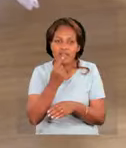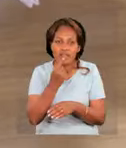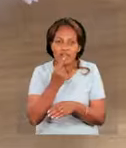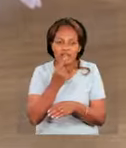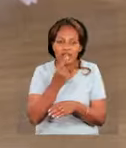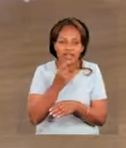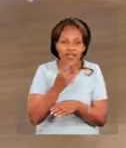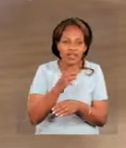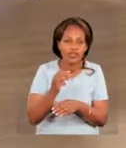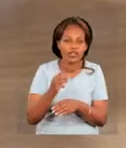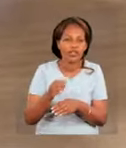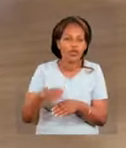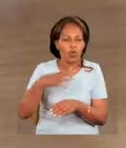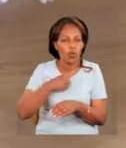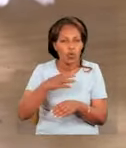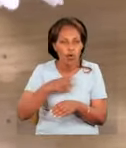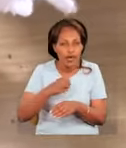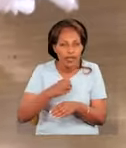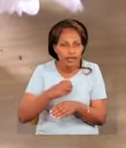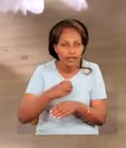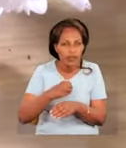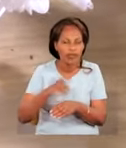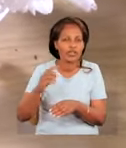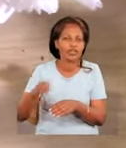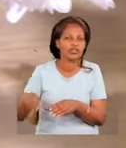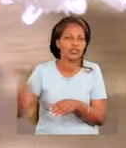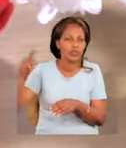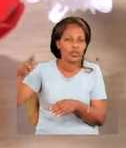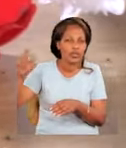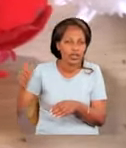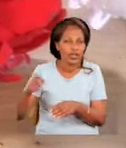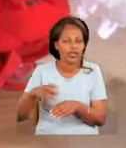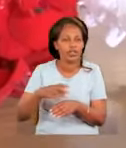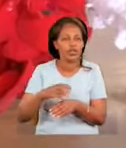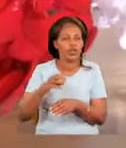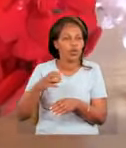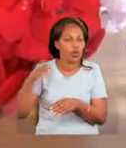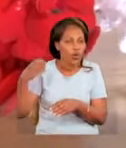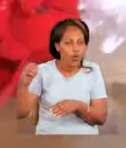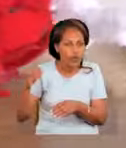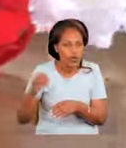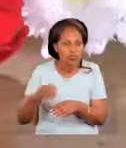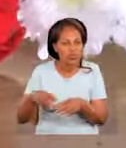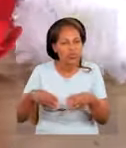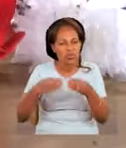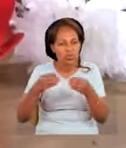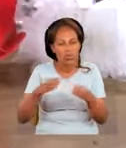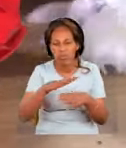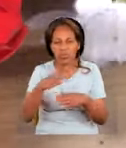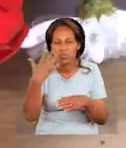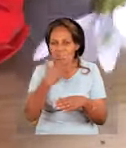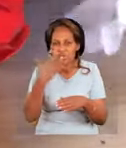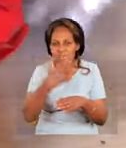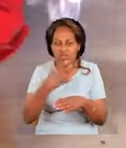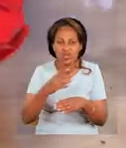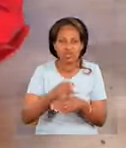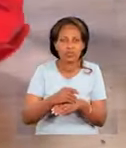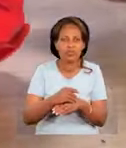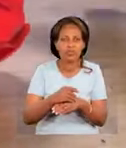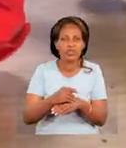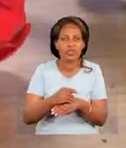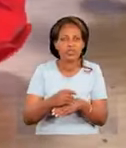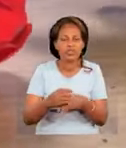flowers, white petals give white flowers, orange petals give orange flowers. The sepal is at